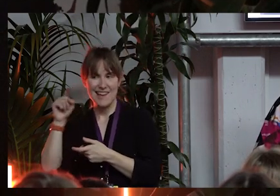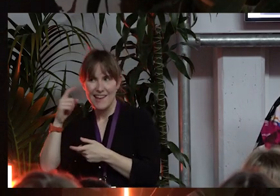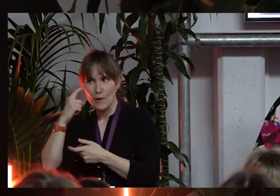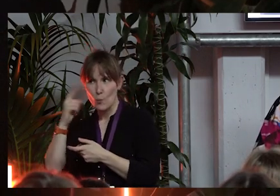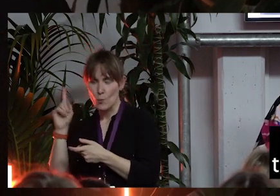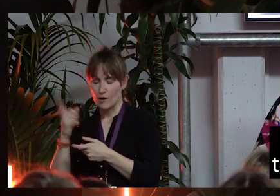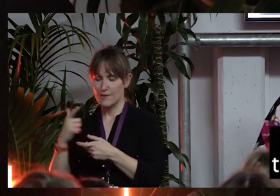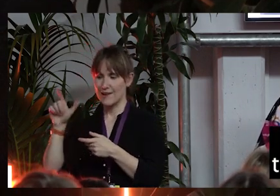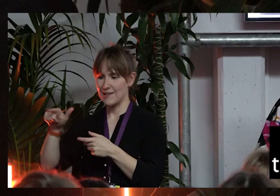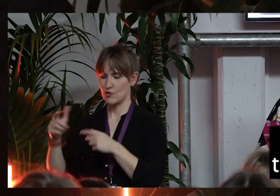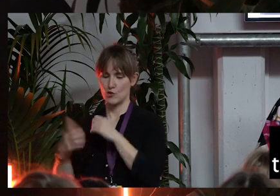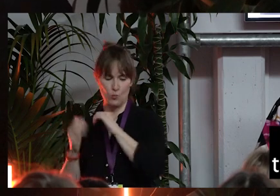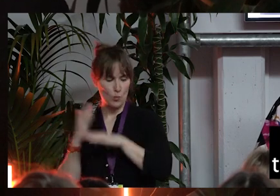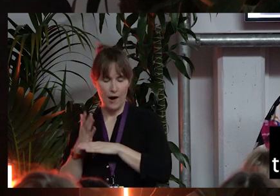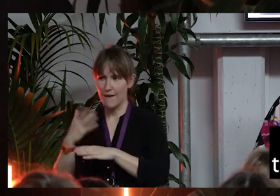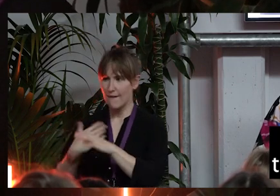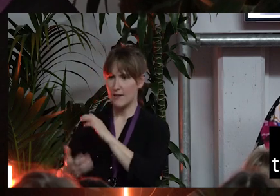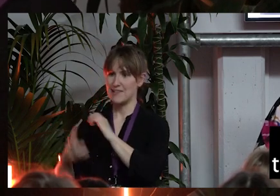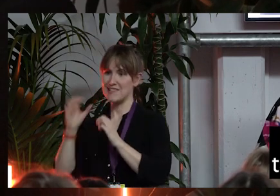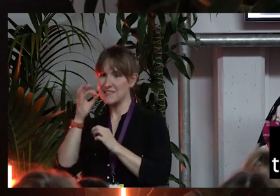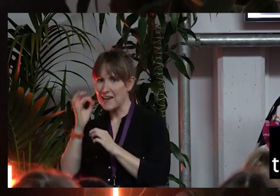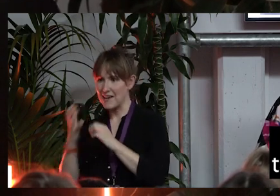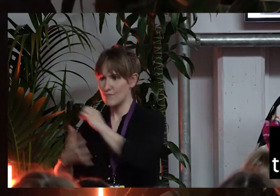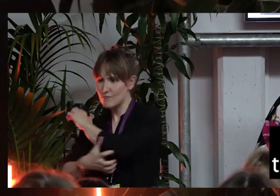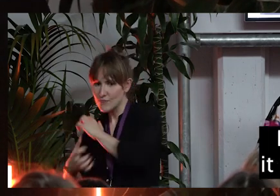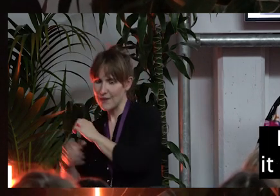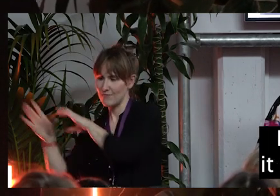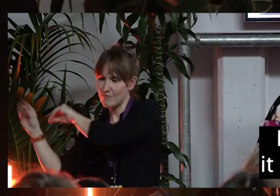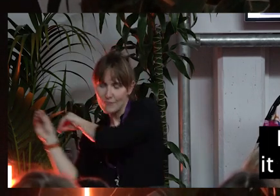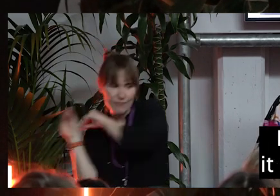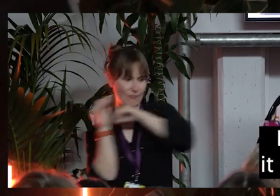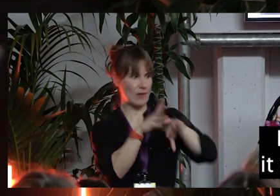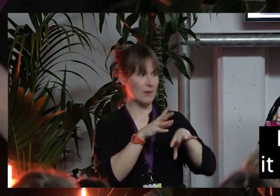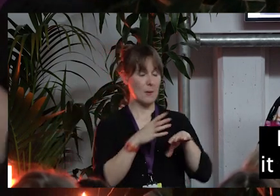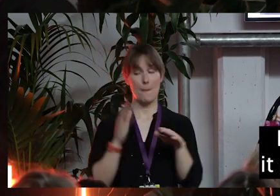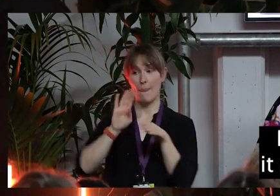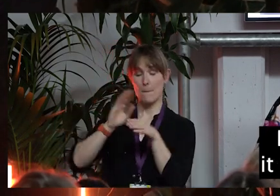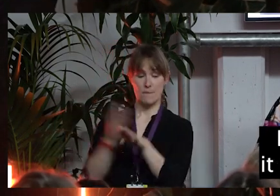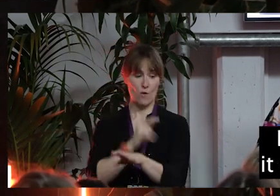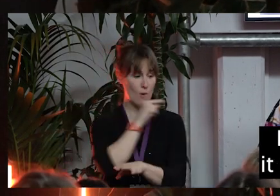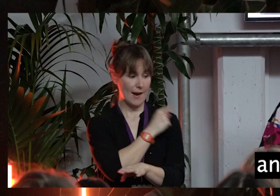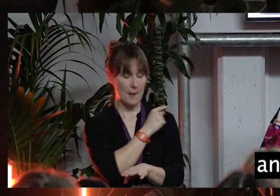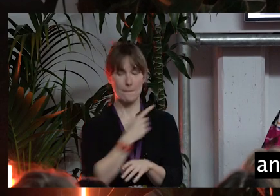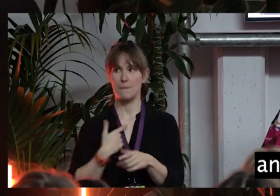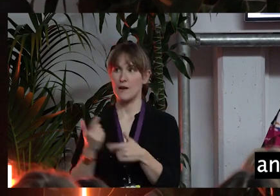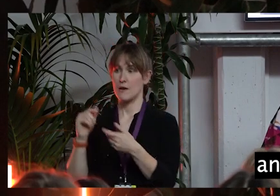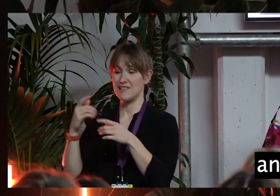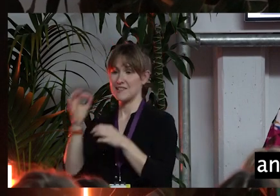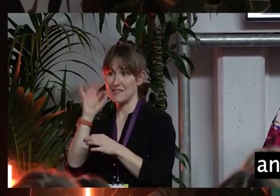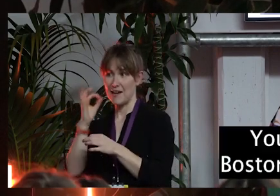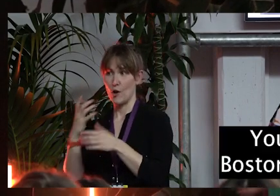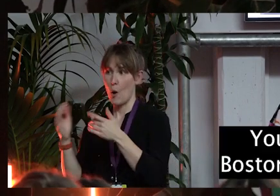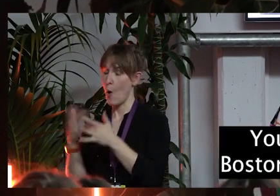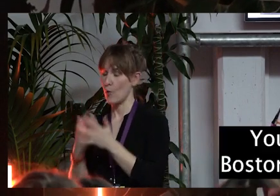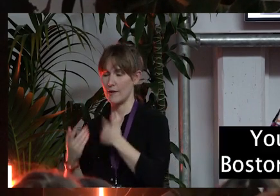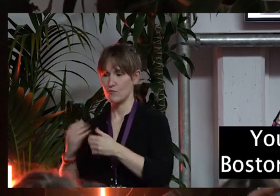secret of tea. So until that point, tea was only made in China. It was only grown in China. It was only processed in China. Nobody knew how